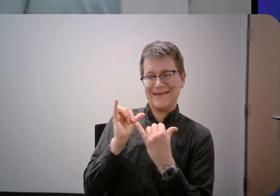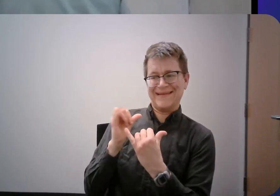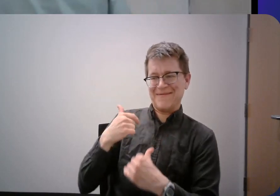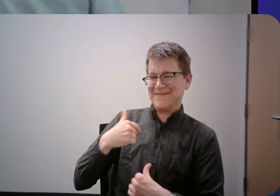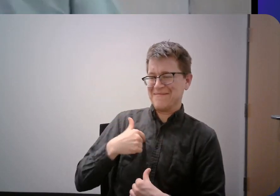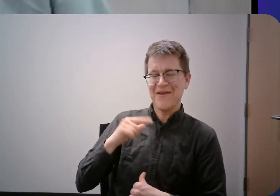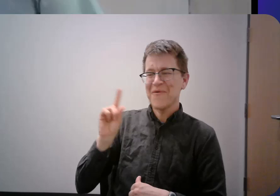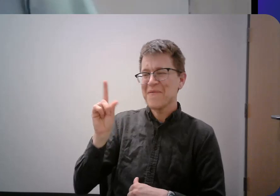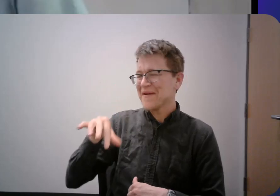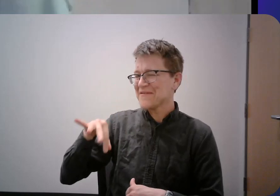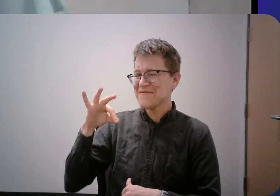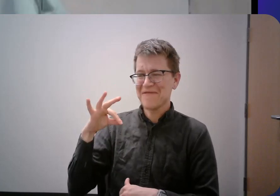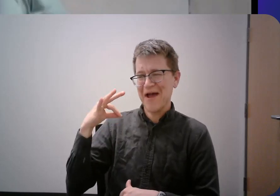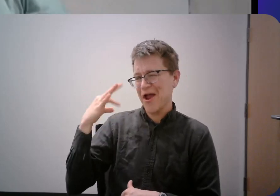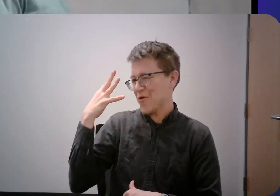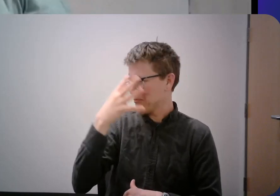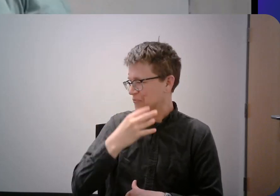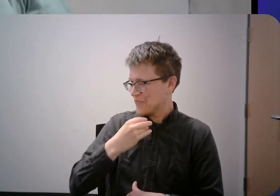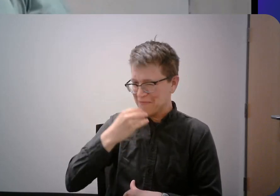Okay.